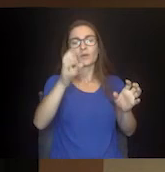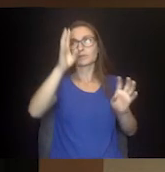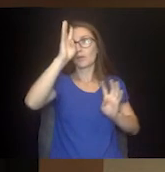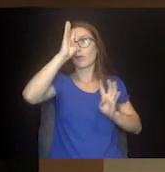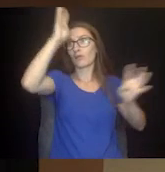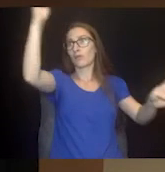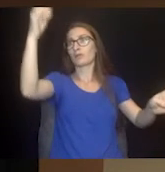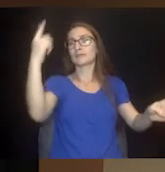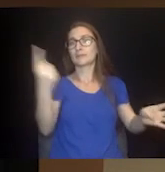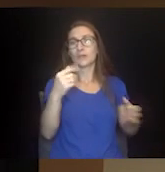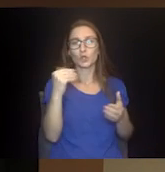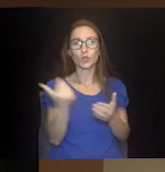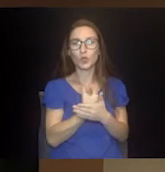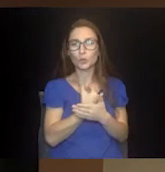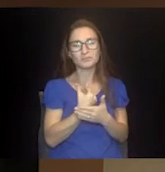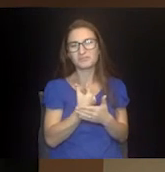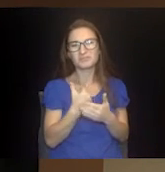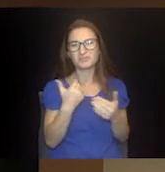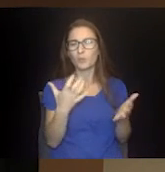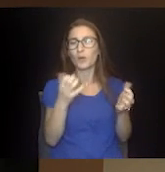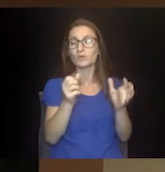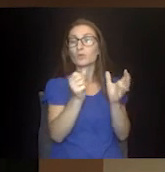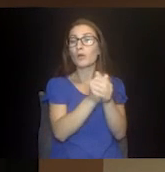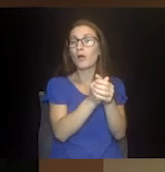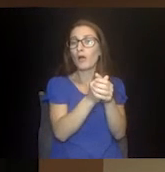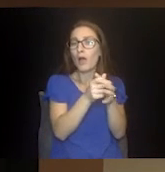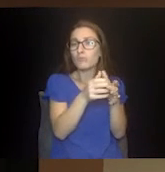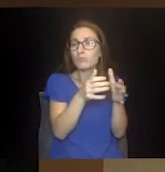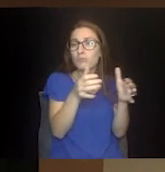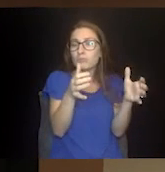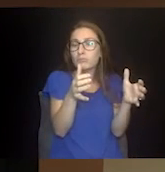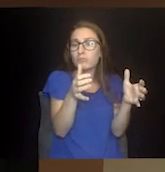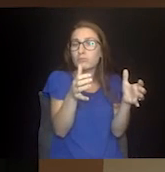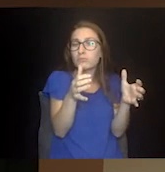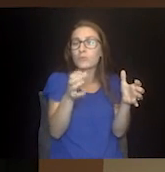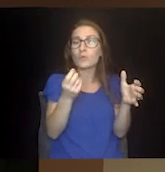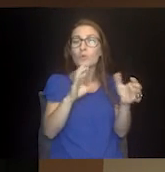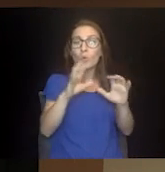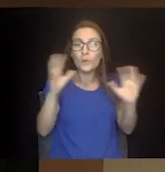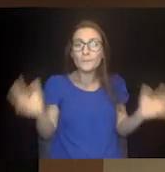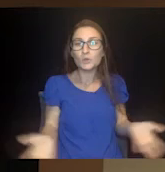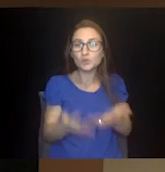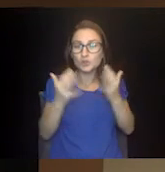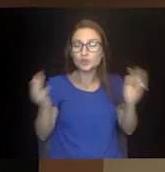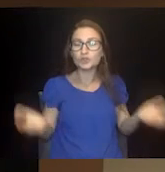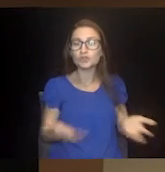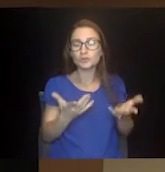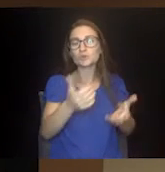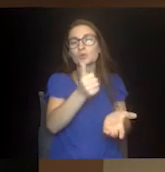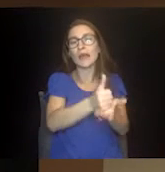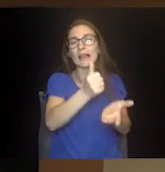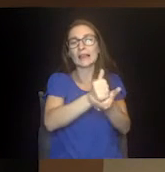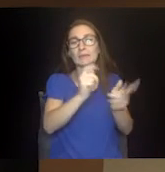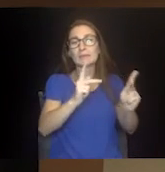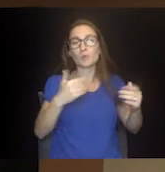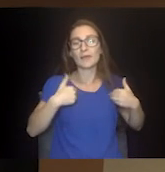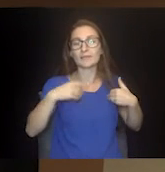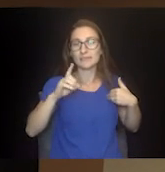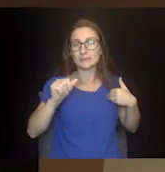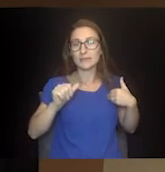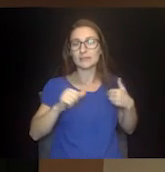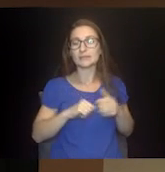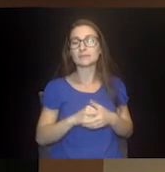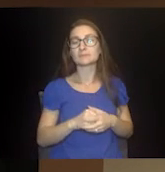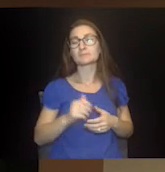like reinvent the wheel. We're just trying to see what we can push or at least expand a little bit more for at least helping with people